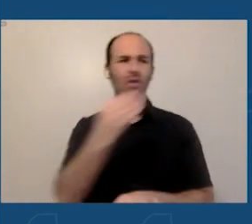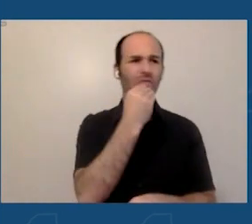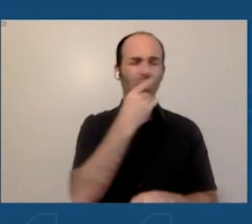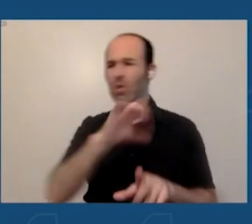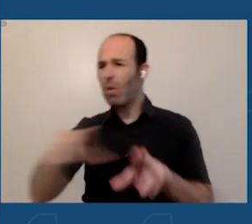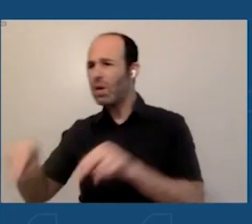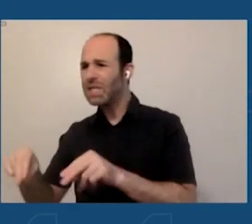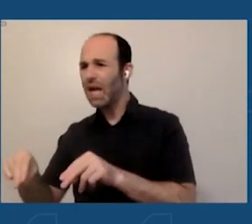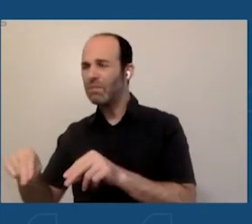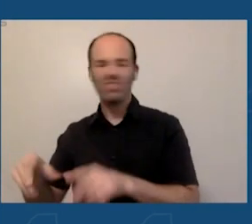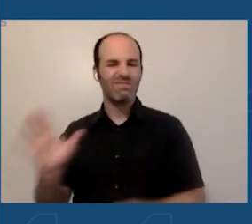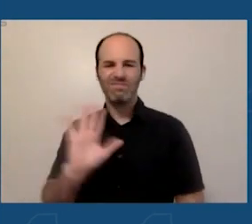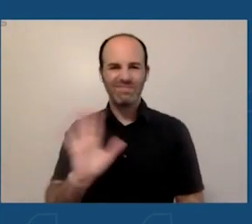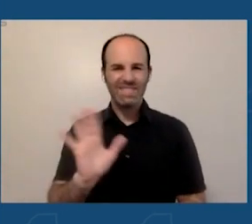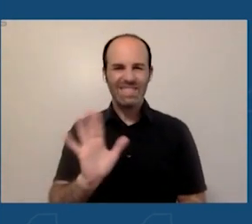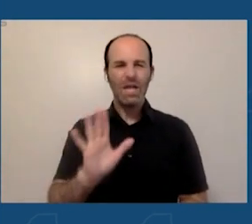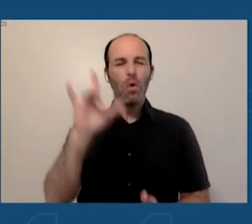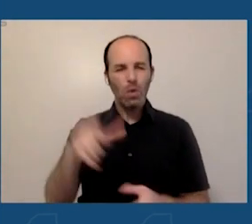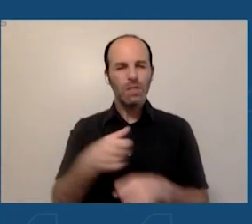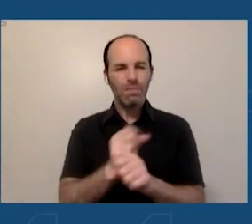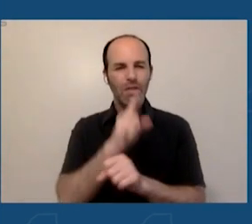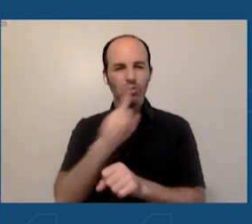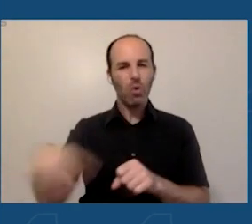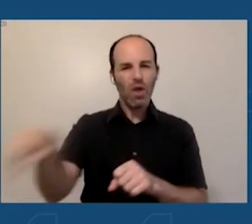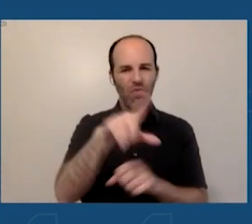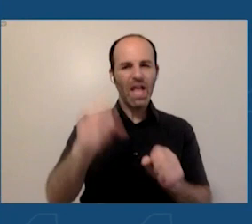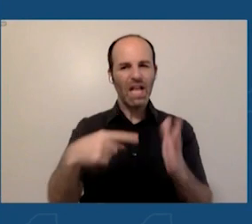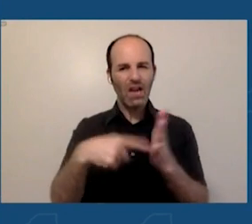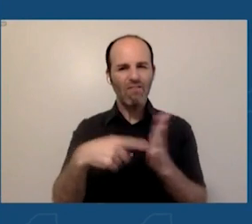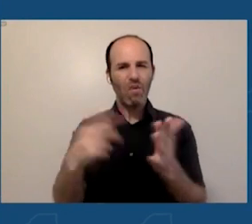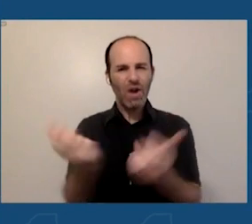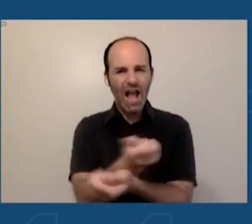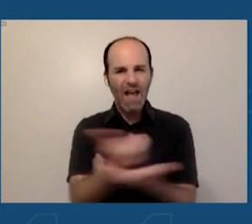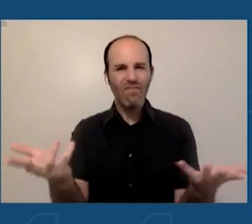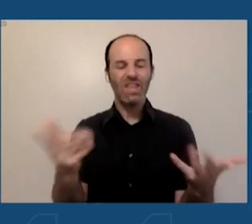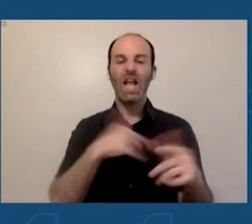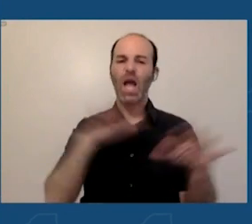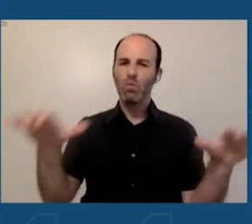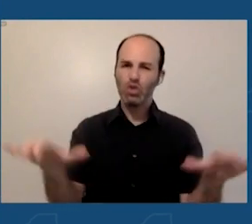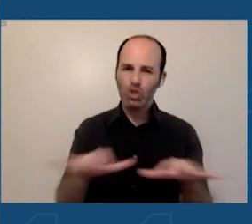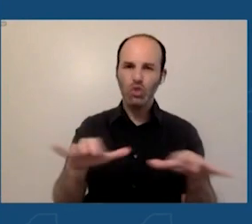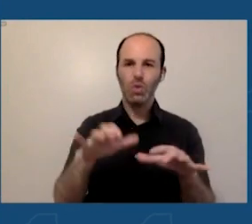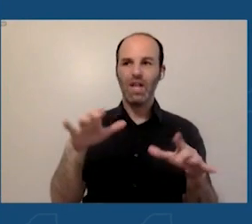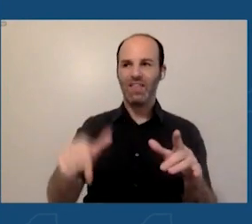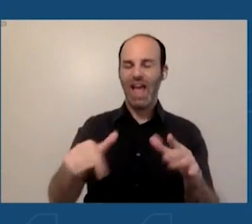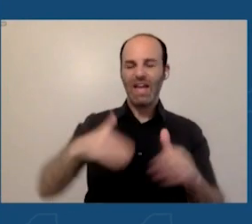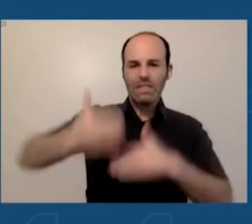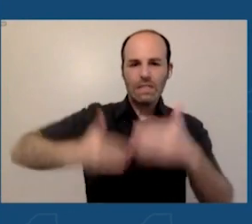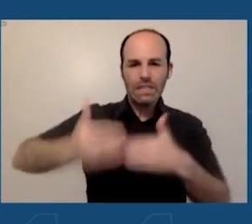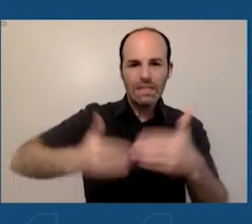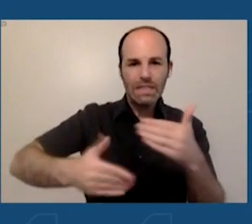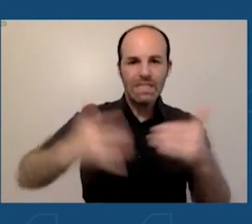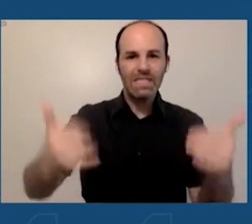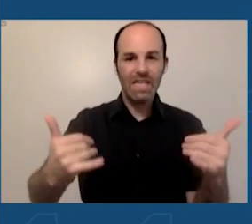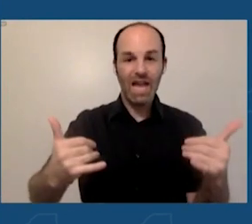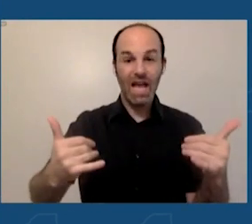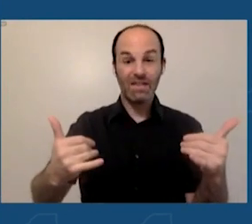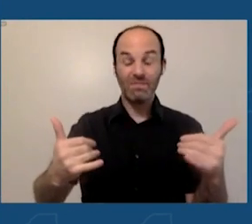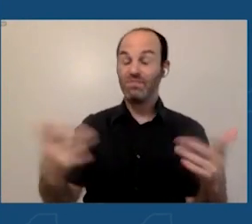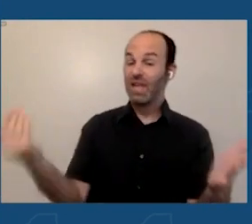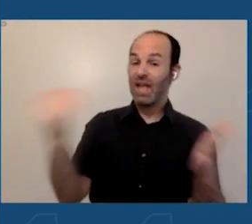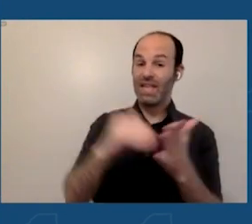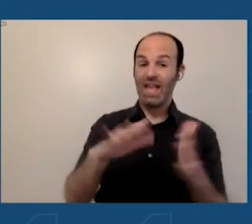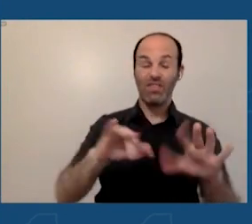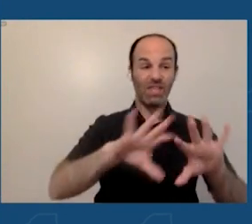can to make sure they can afford everything, and we're taking steps towards it today. And again, these diaper banks and these organizations have been